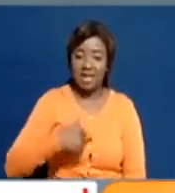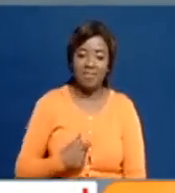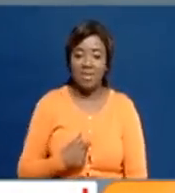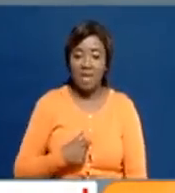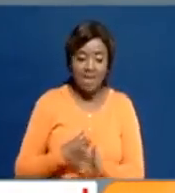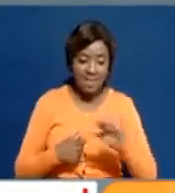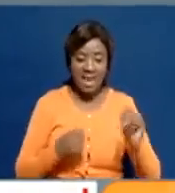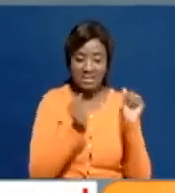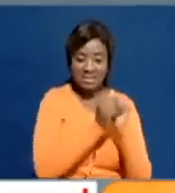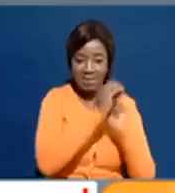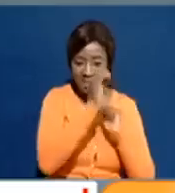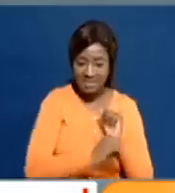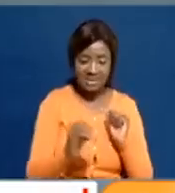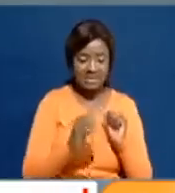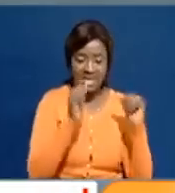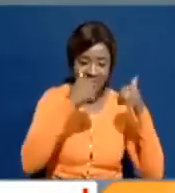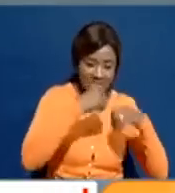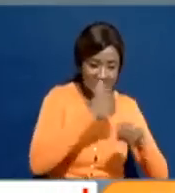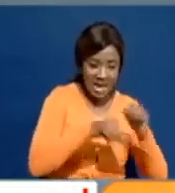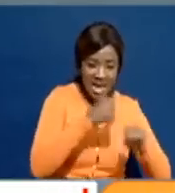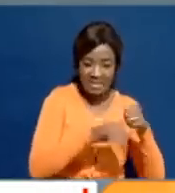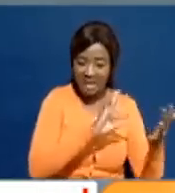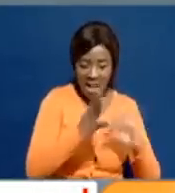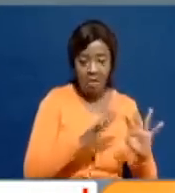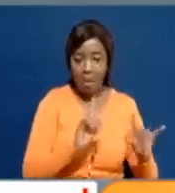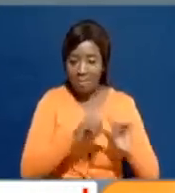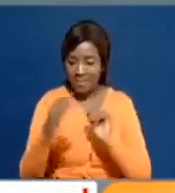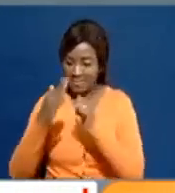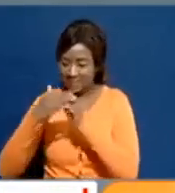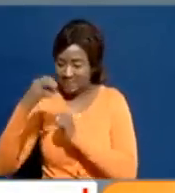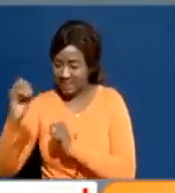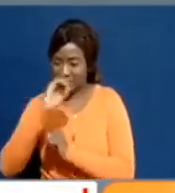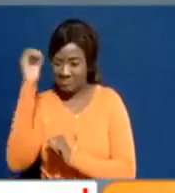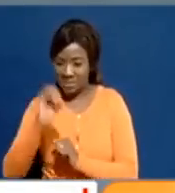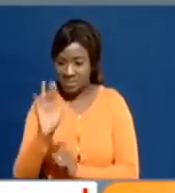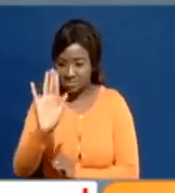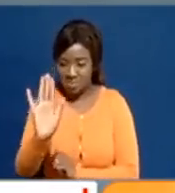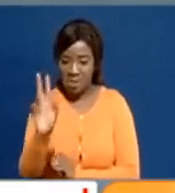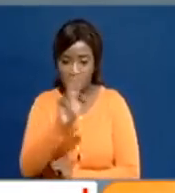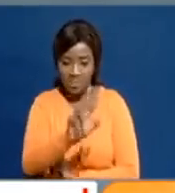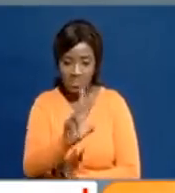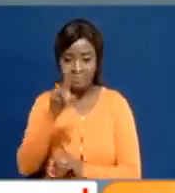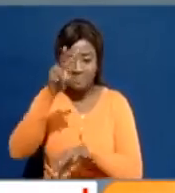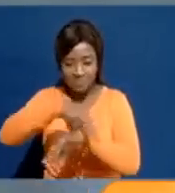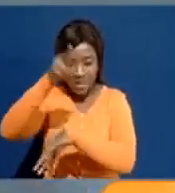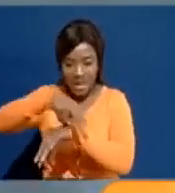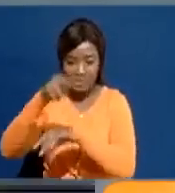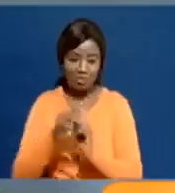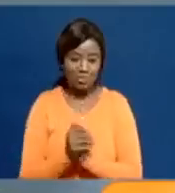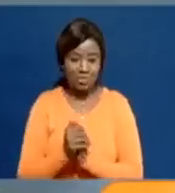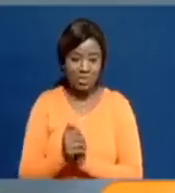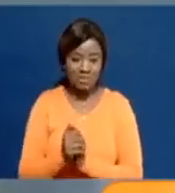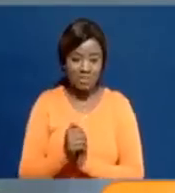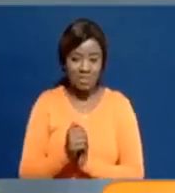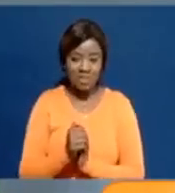10% for me and my science. The 90% your attitude here. And this is the call I want to give everyone, because it looks